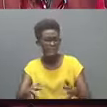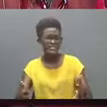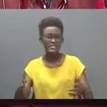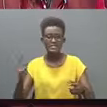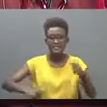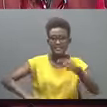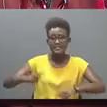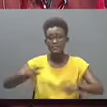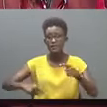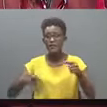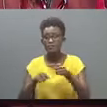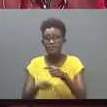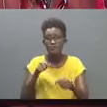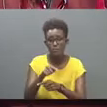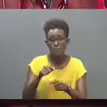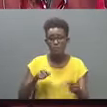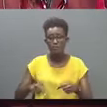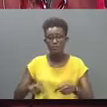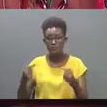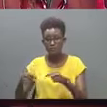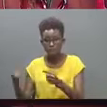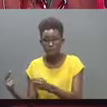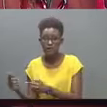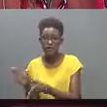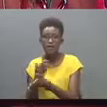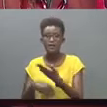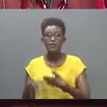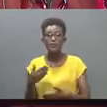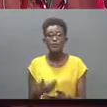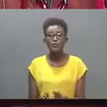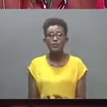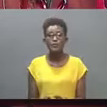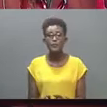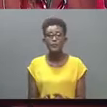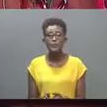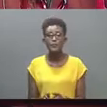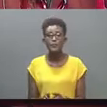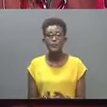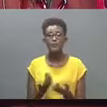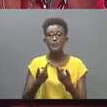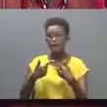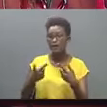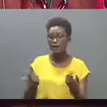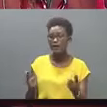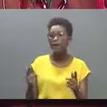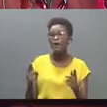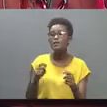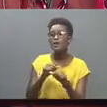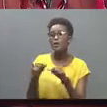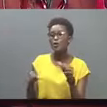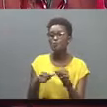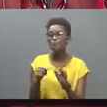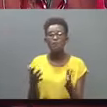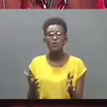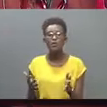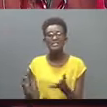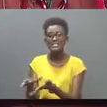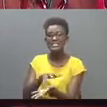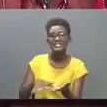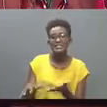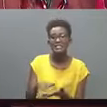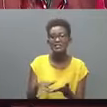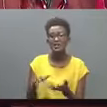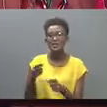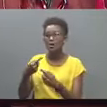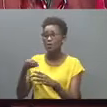fight others. Imbaraga zigenda ziha uduce tumwe na tumwe kugira ngo barwane n'abagenzi babo. And thereby destabilizing their communities. Bakabuza